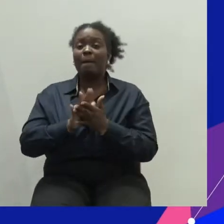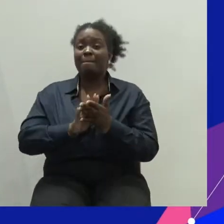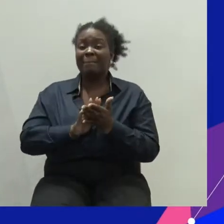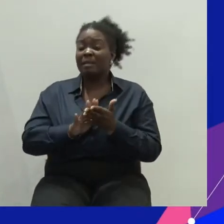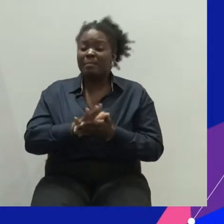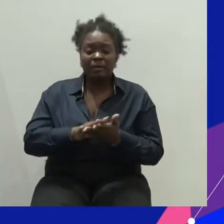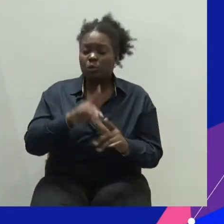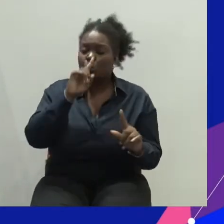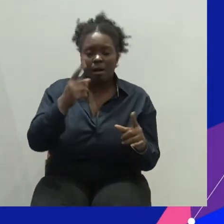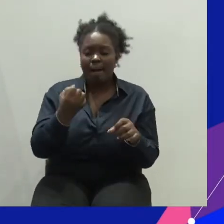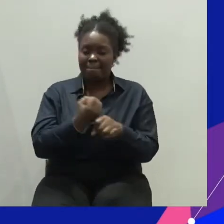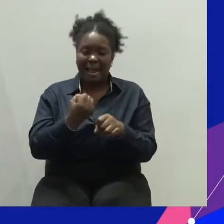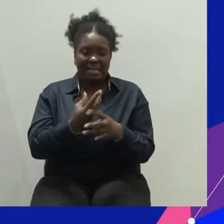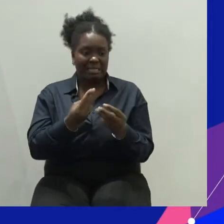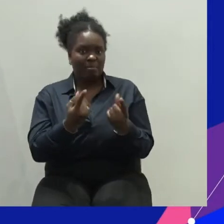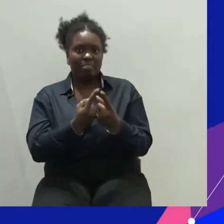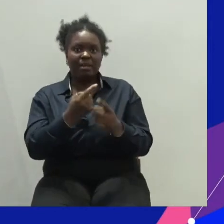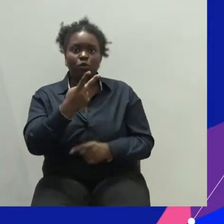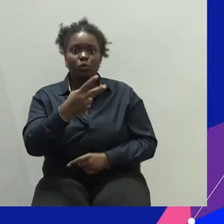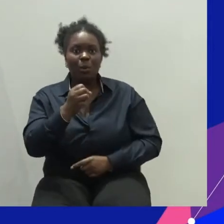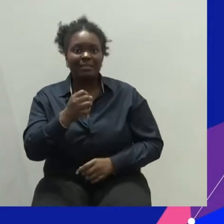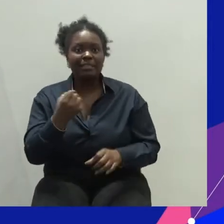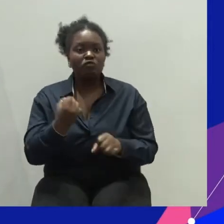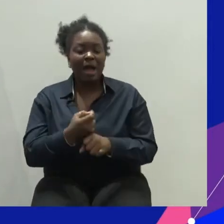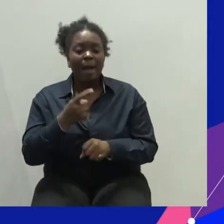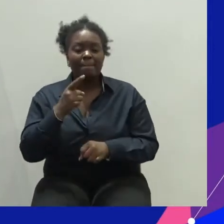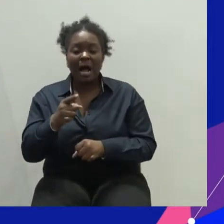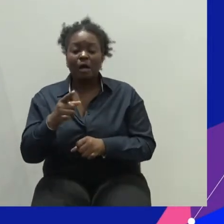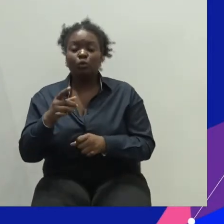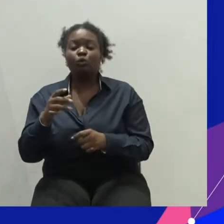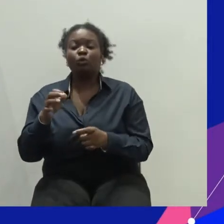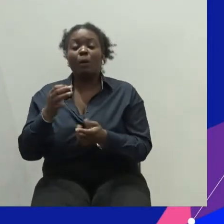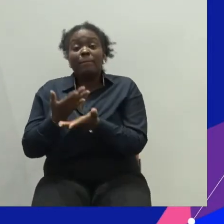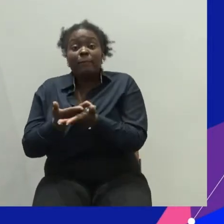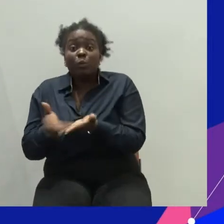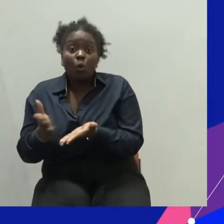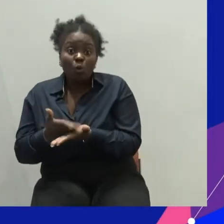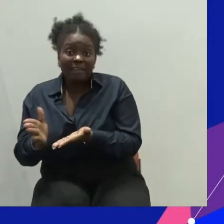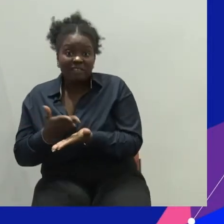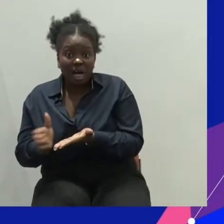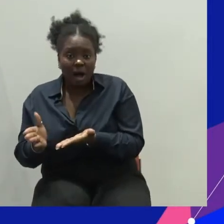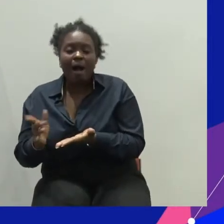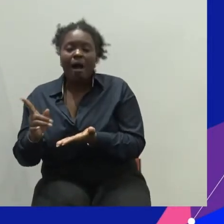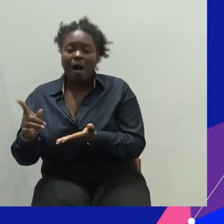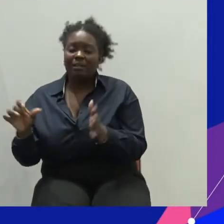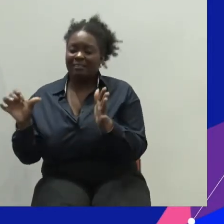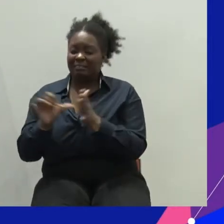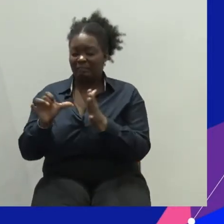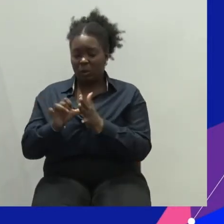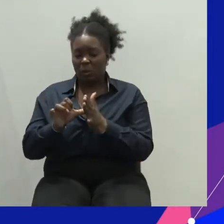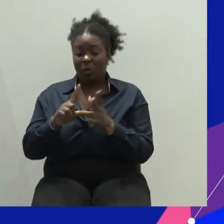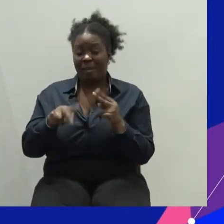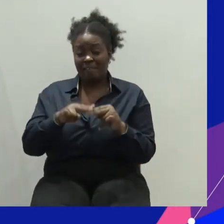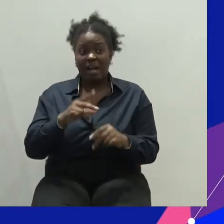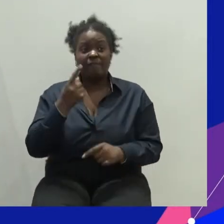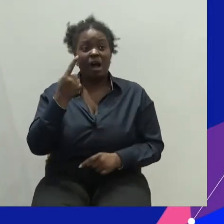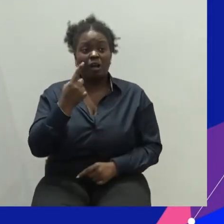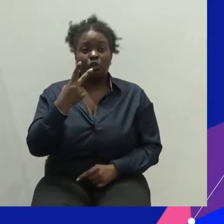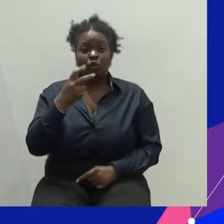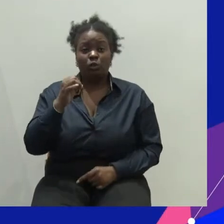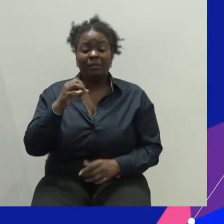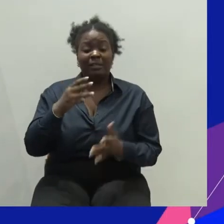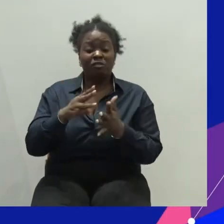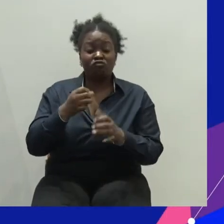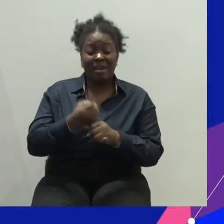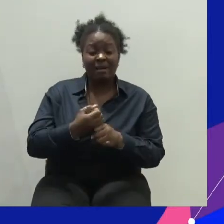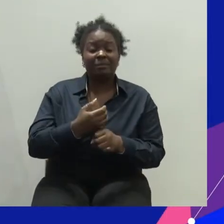per liter and sell it. It's that the cost to purify it compared to if you had 120 grams per liter is going to make your production costs